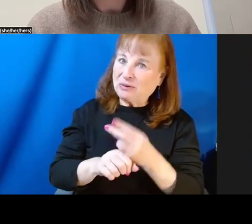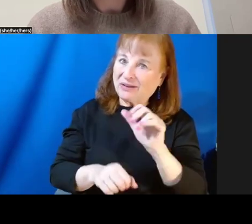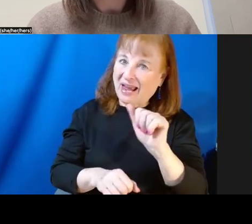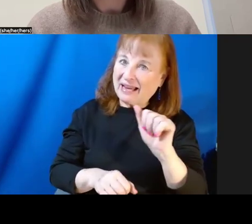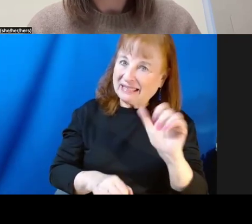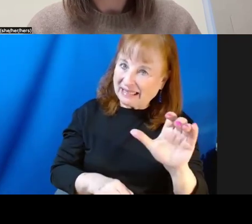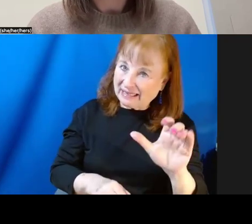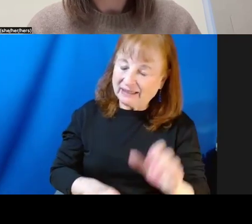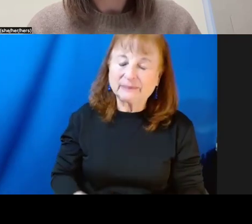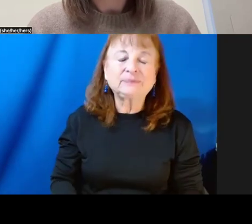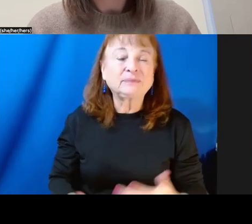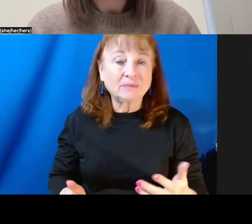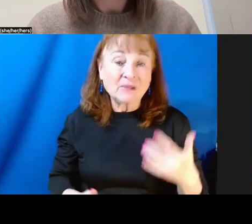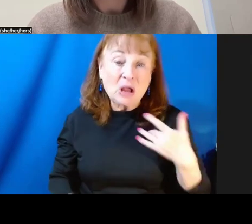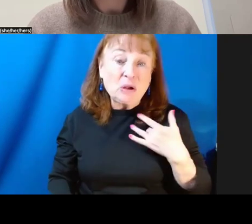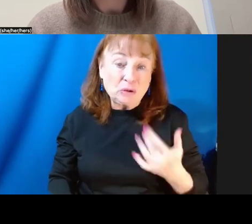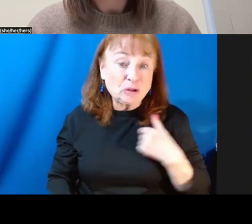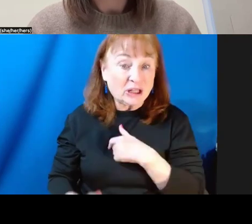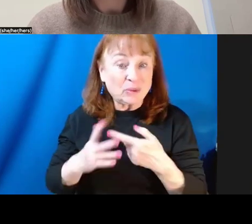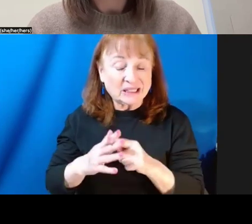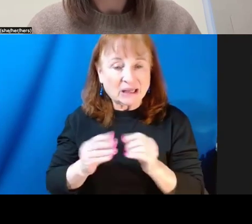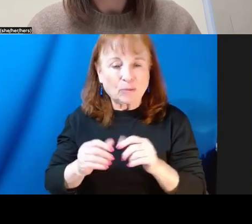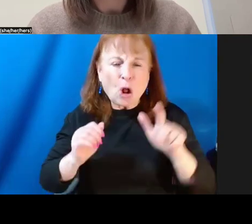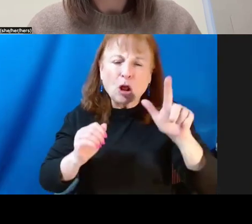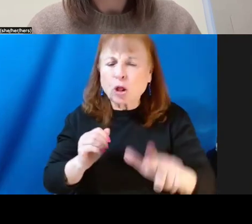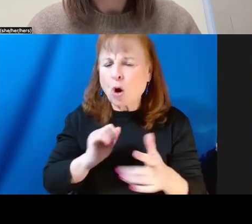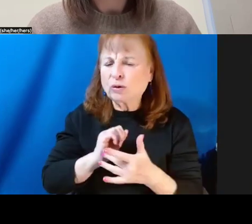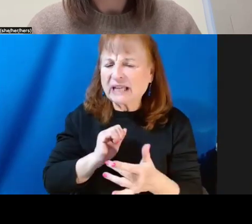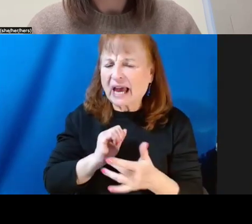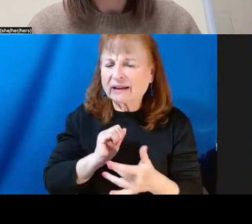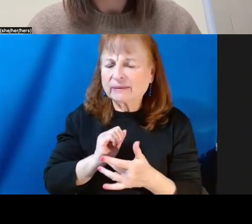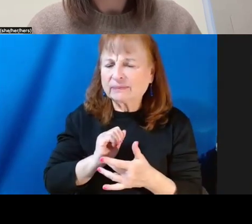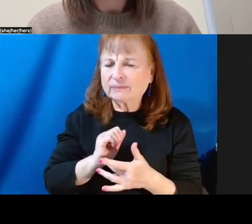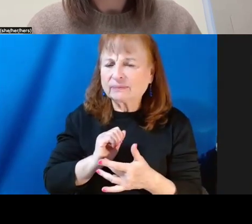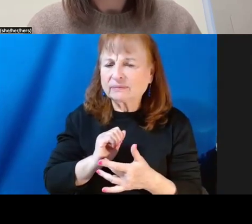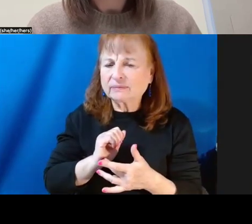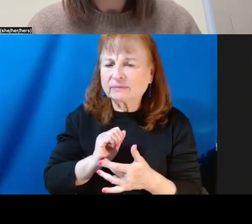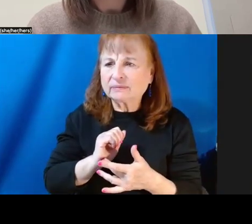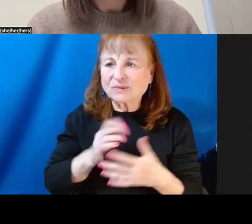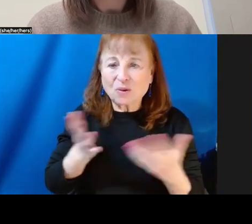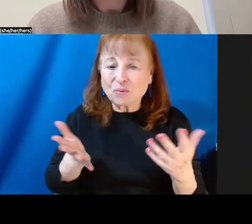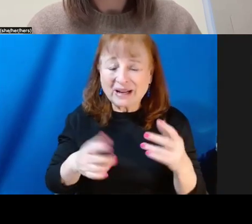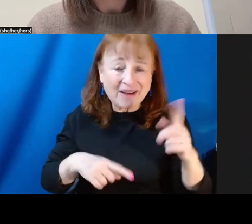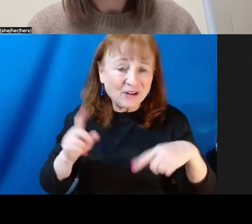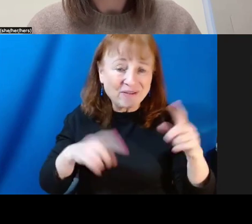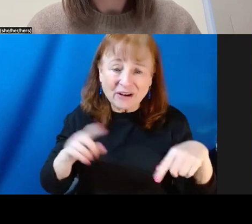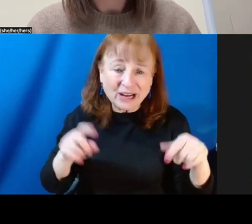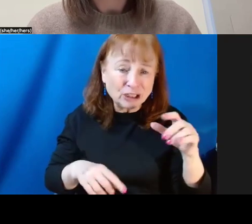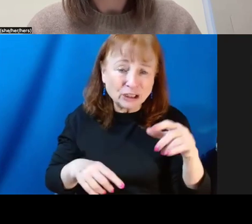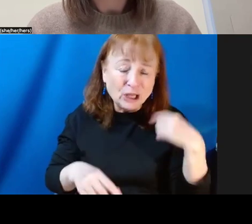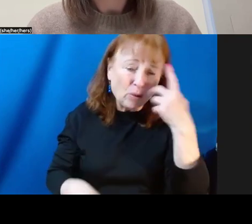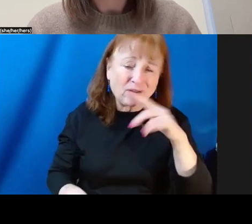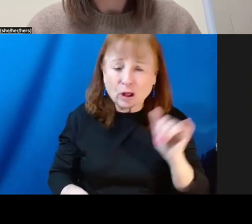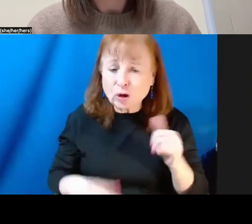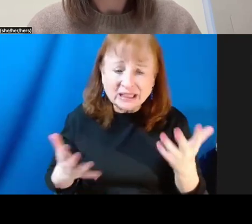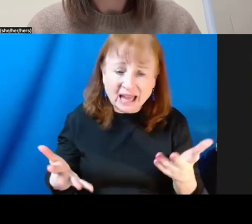AAC. So usually we are starting more low tech in whatever variation that's looking like.